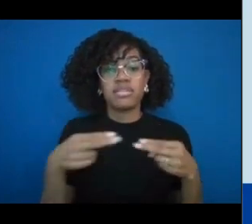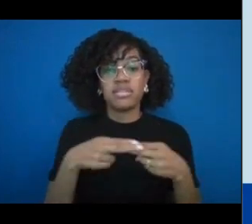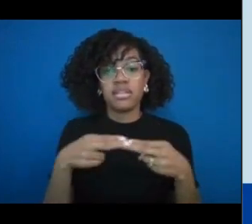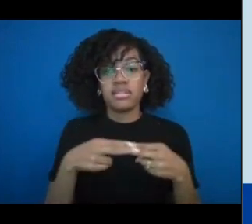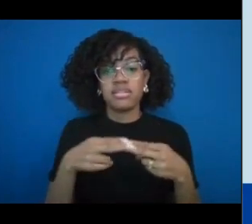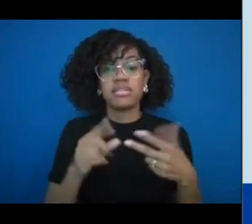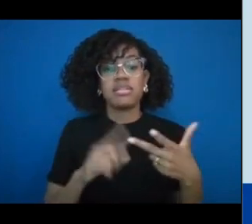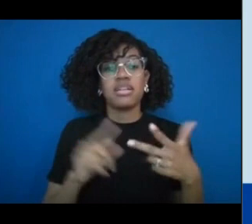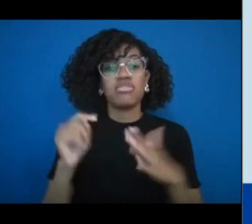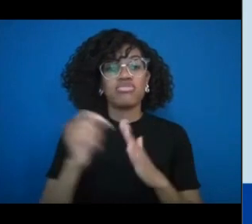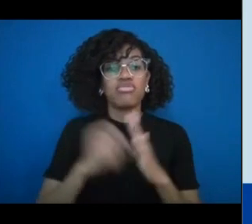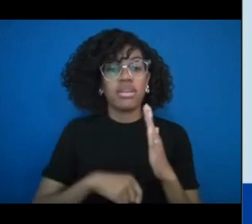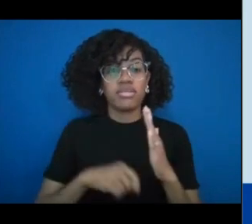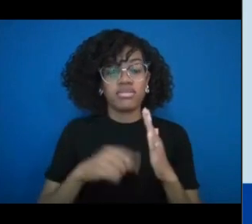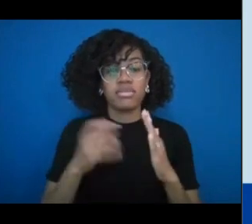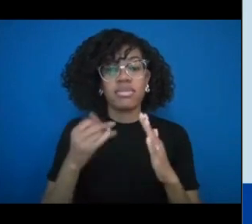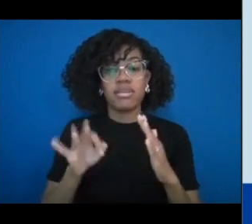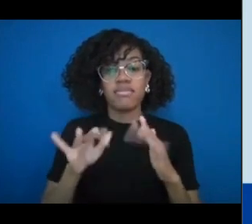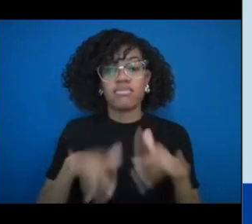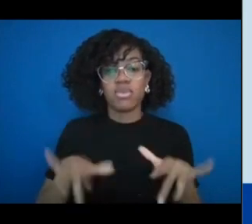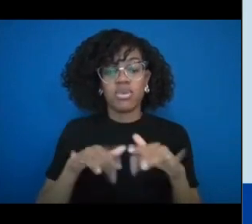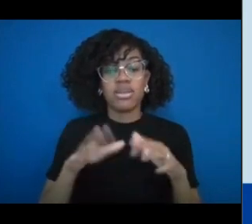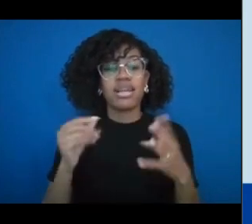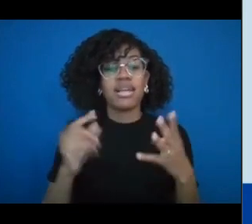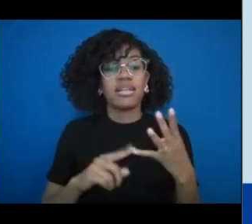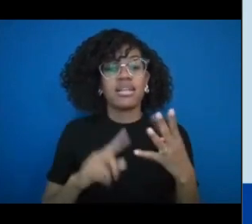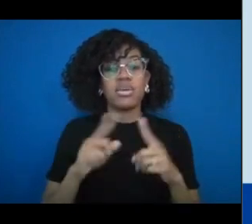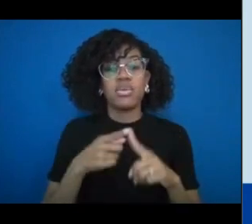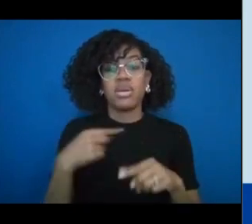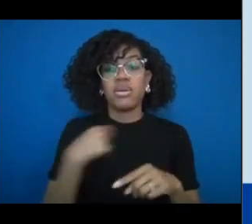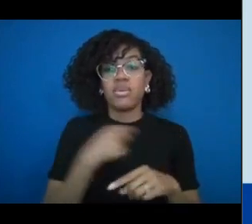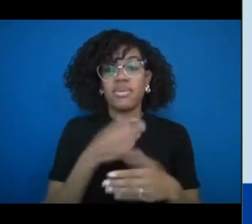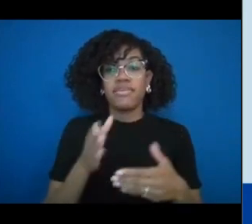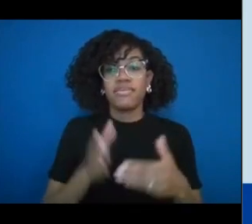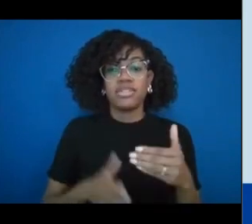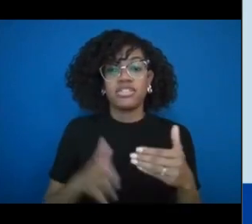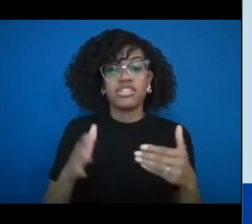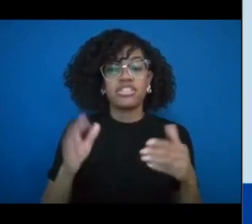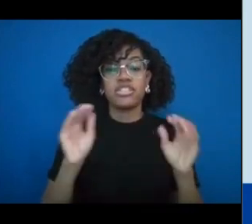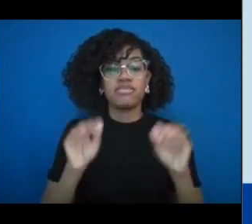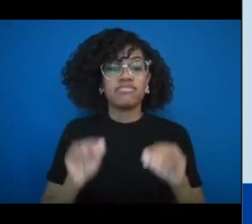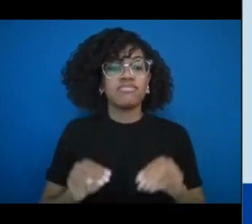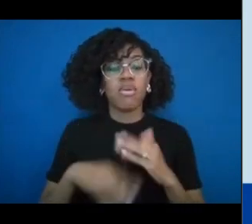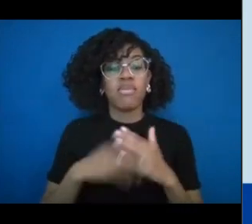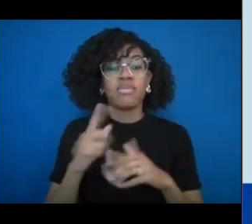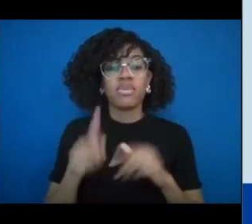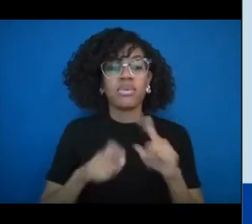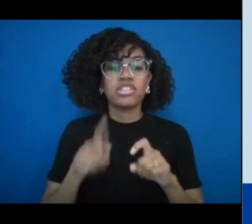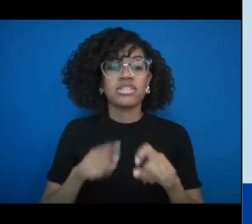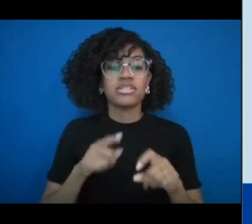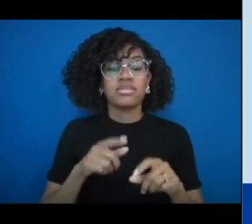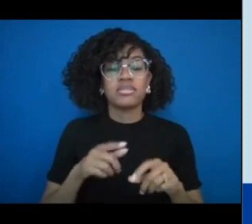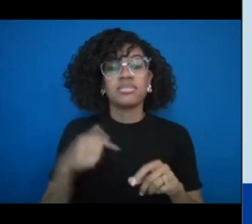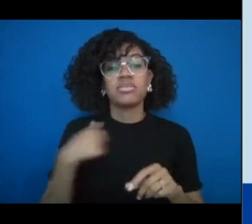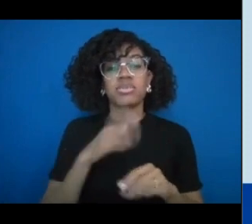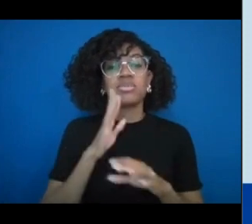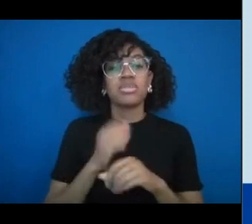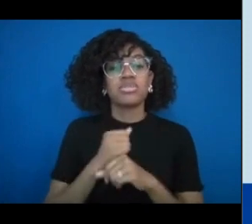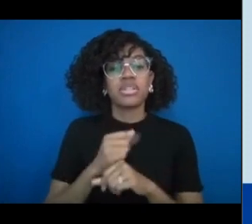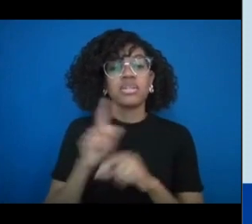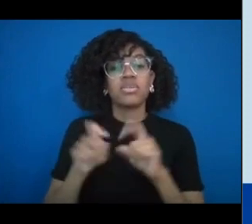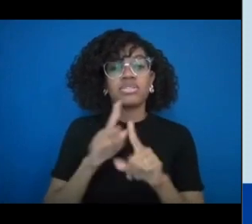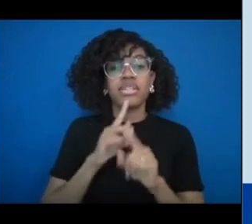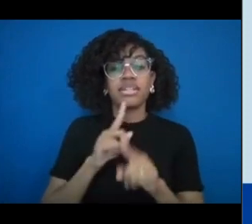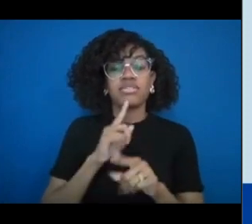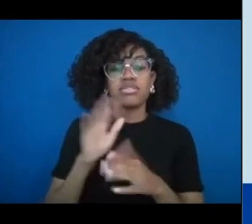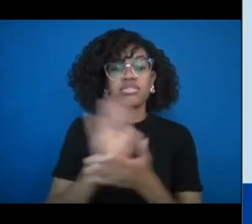of the webinar recording, and once we are done compiling all of the questions, a question and answer document will be made available